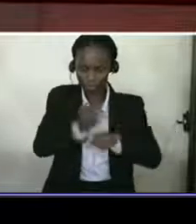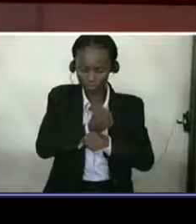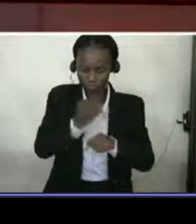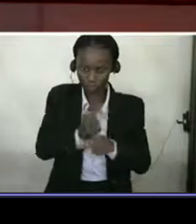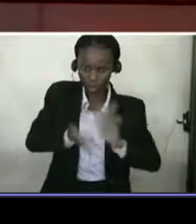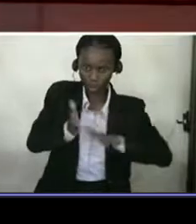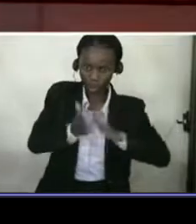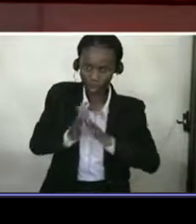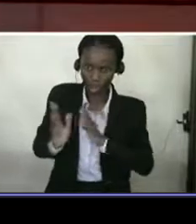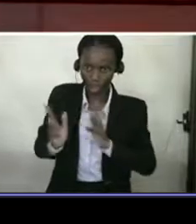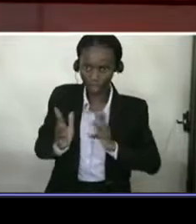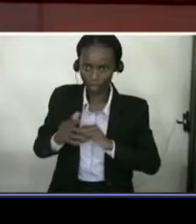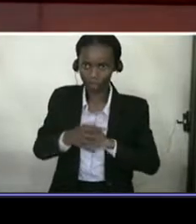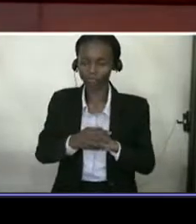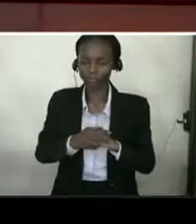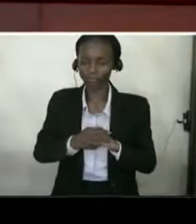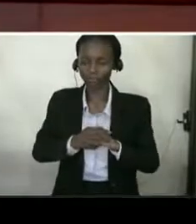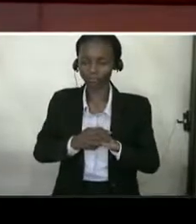function and provide